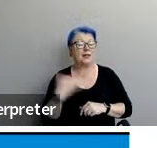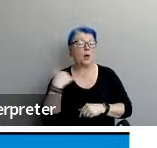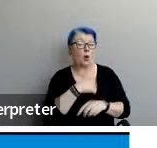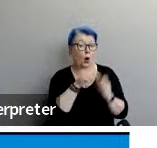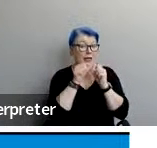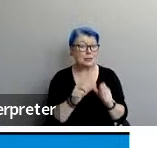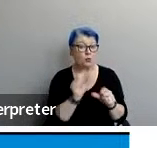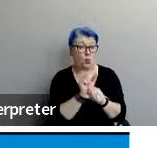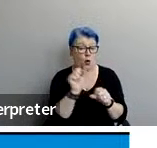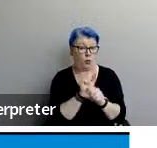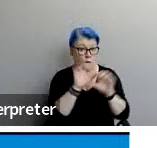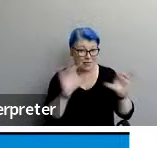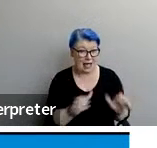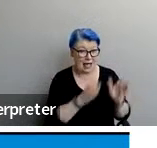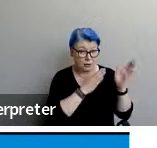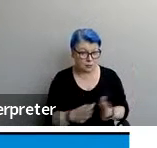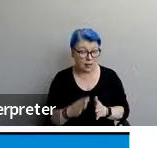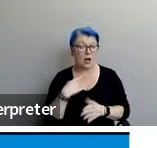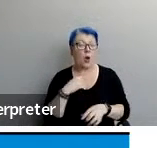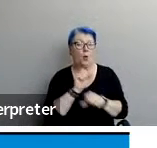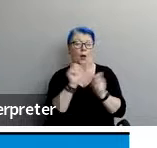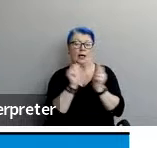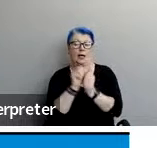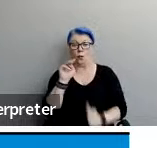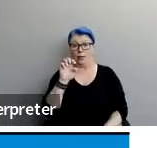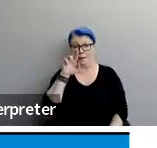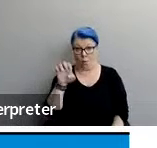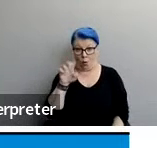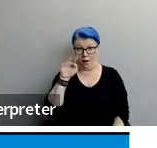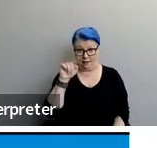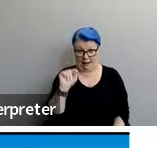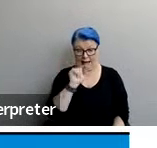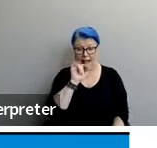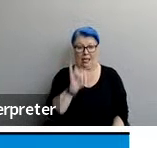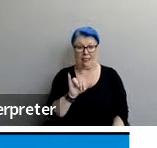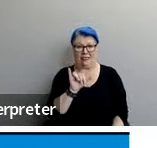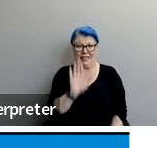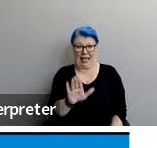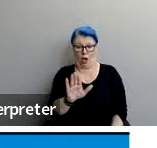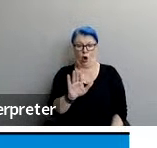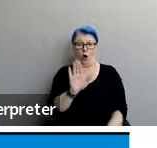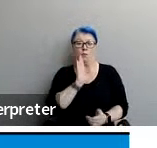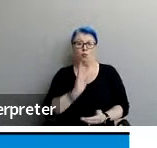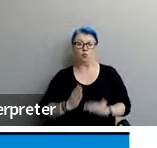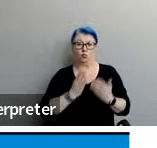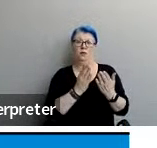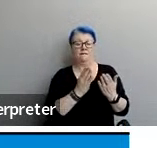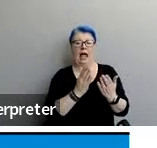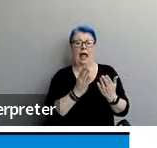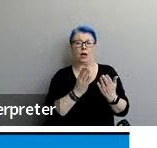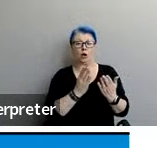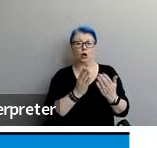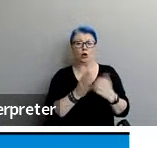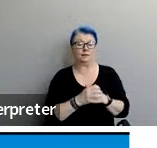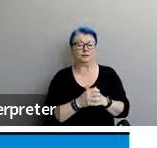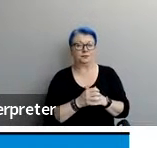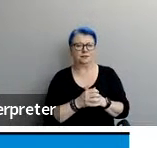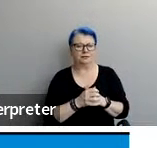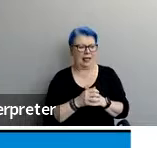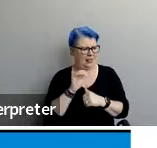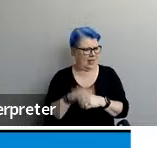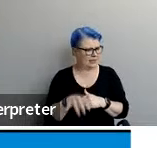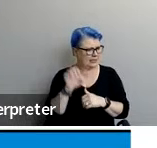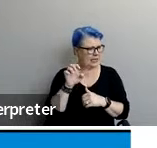through our action plan and working with MoreNet and their provider, which is evaluating.